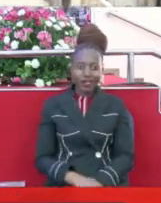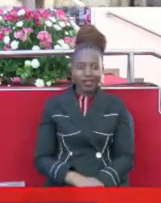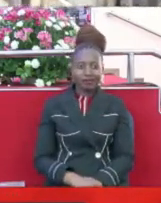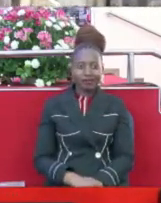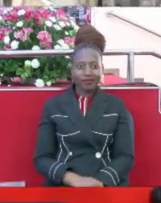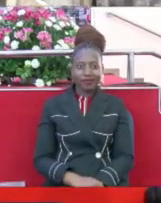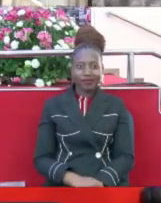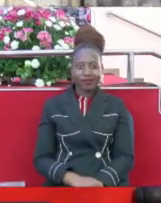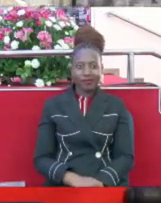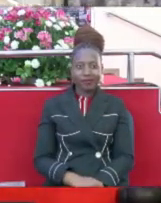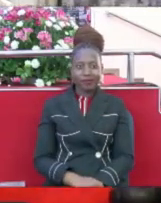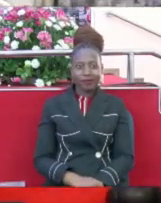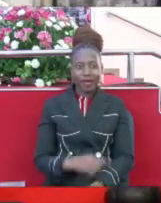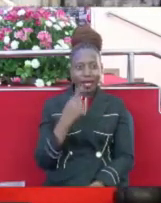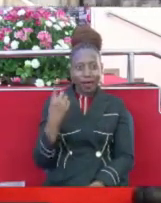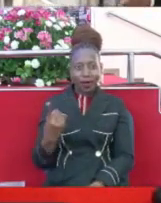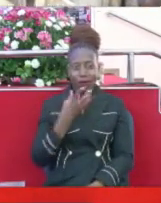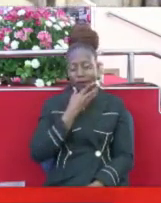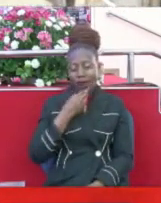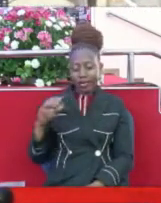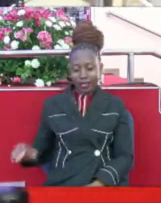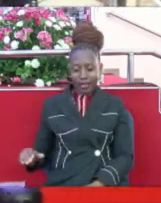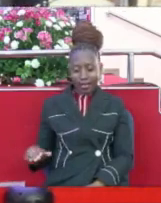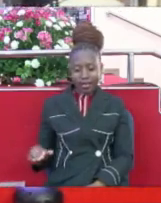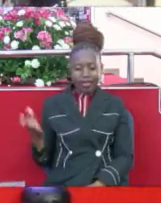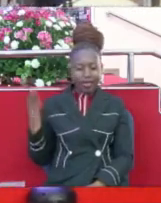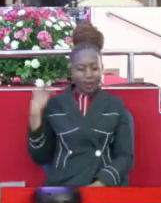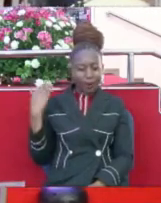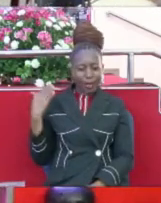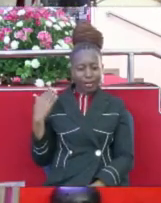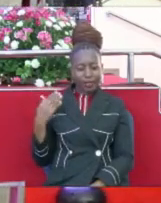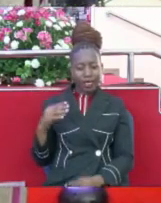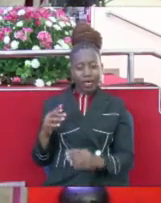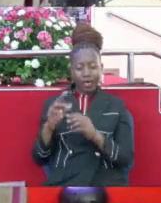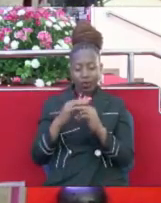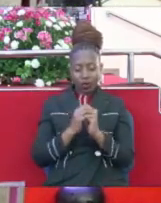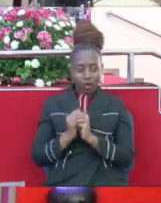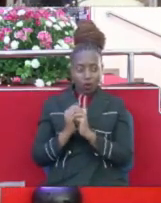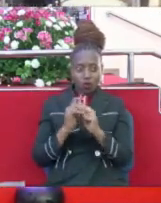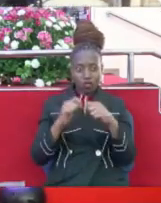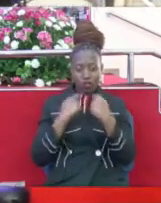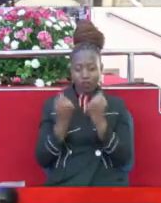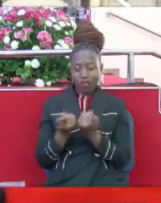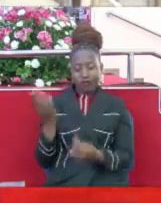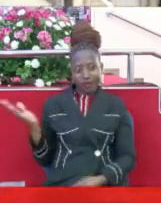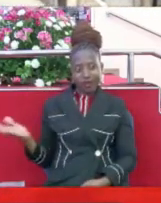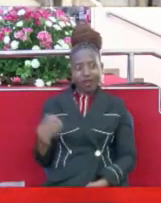Actually, one of them used to be in the worship team here. Now he is assisting Reverend